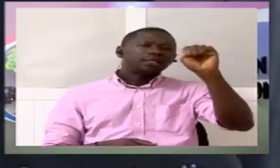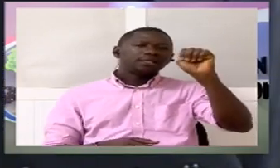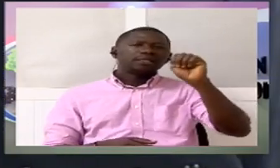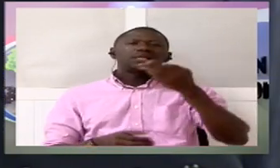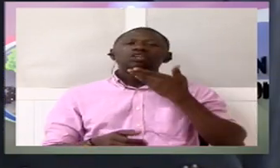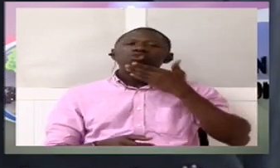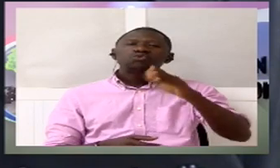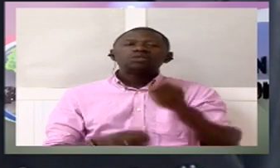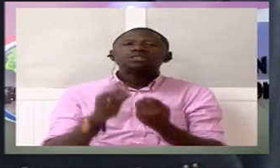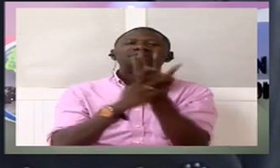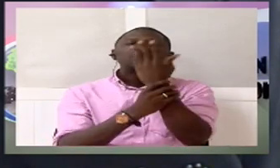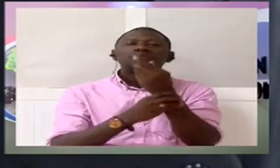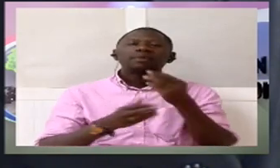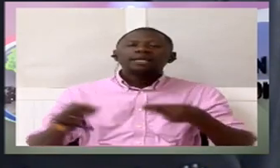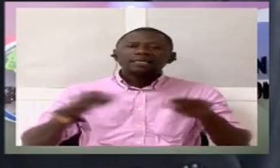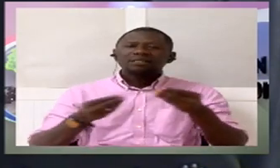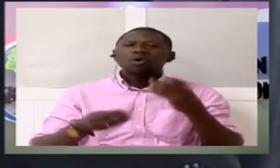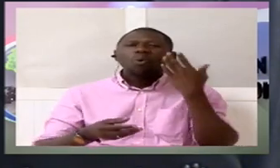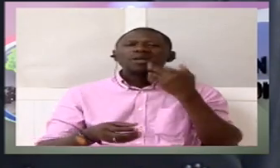Youth Development Enterprise.